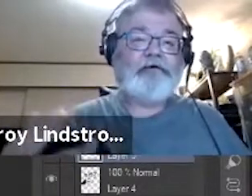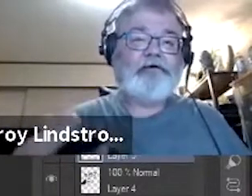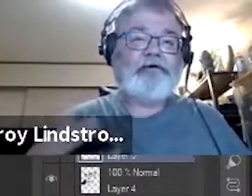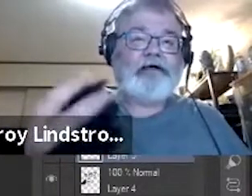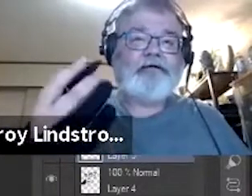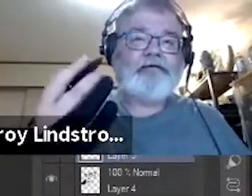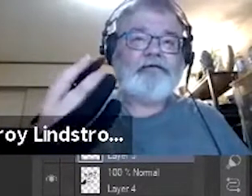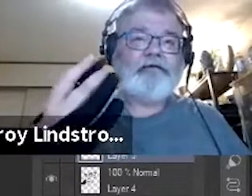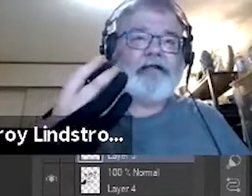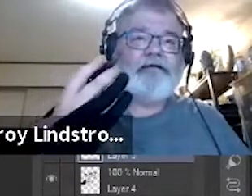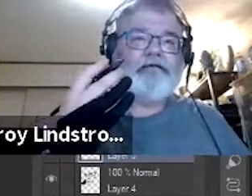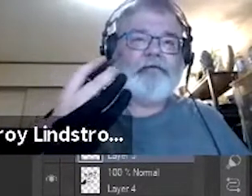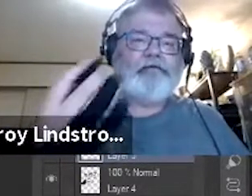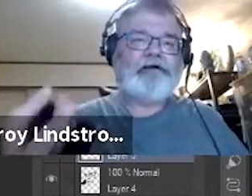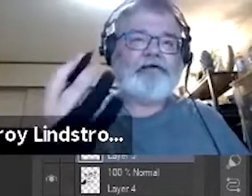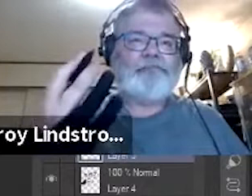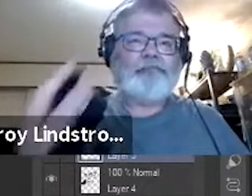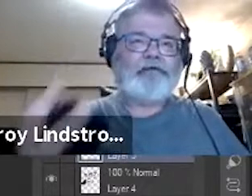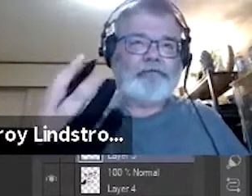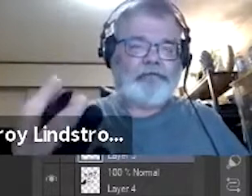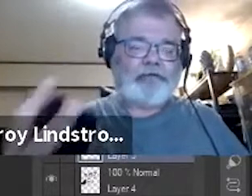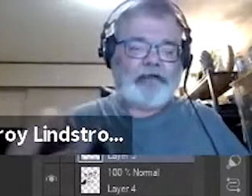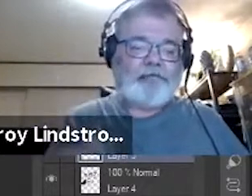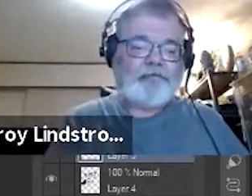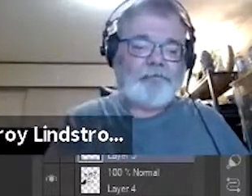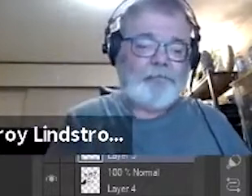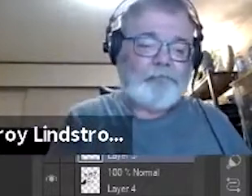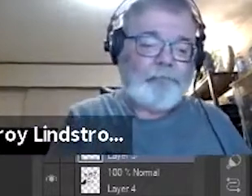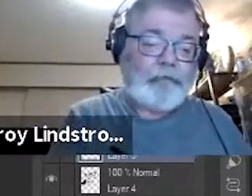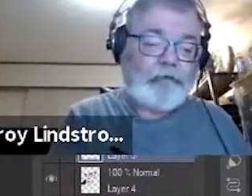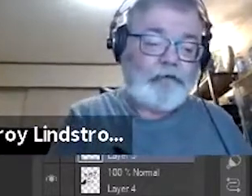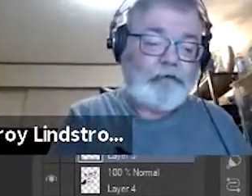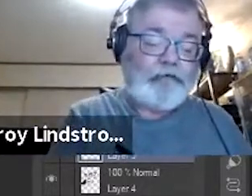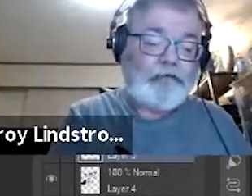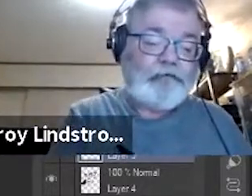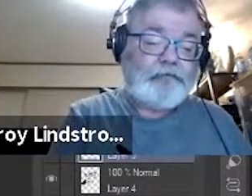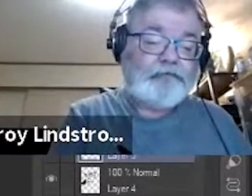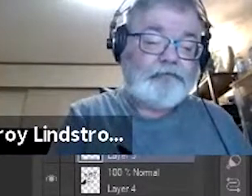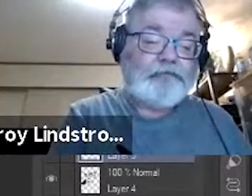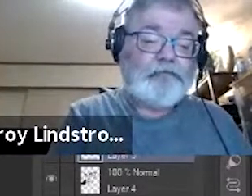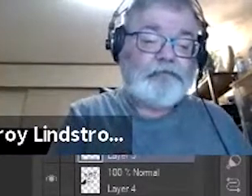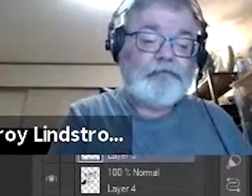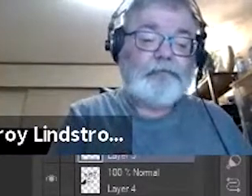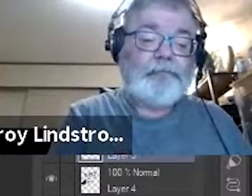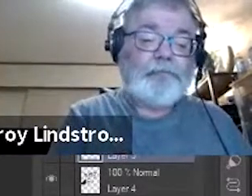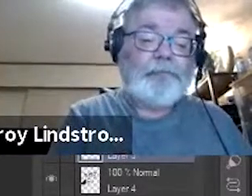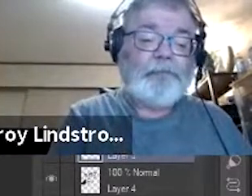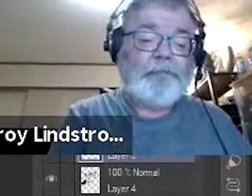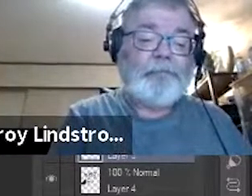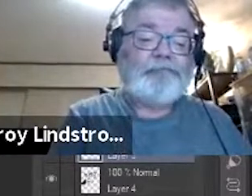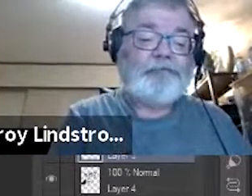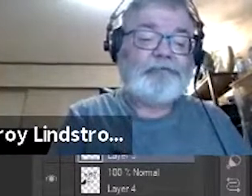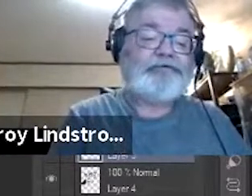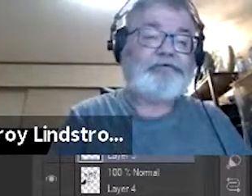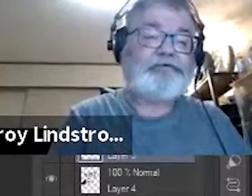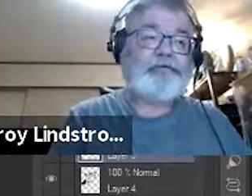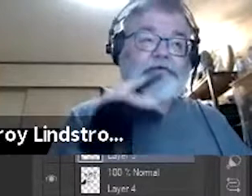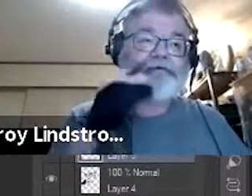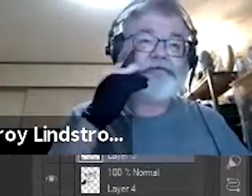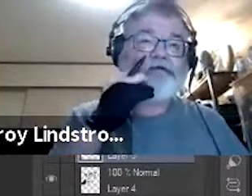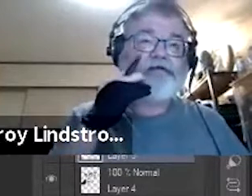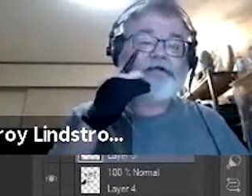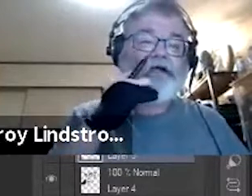and I wanted to confront them with that. So my first